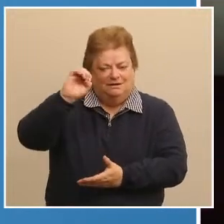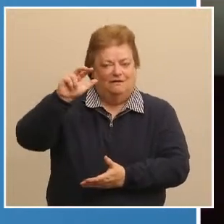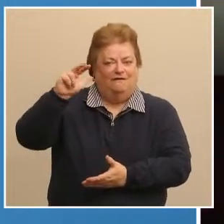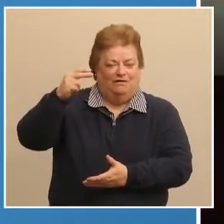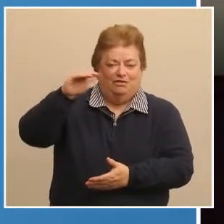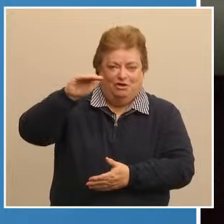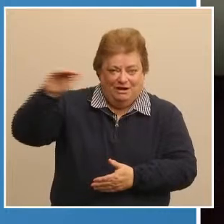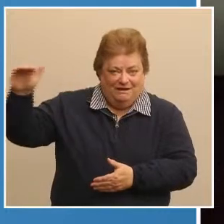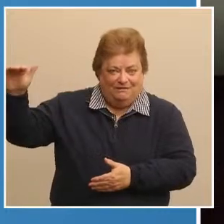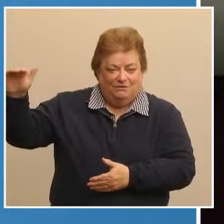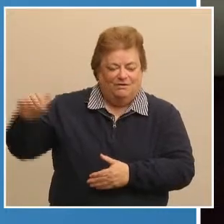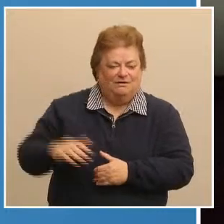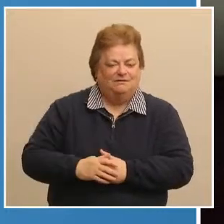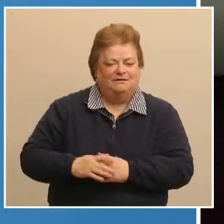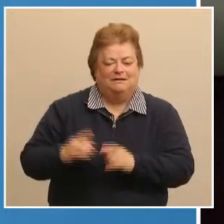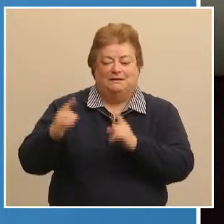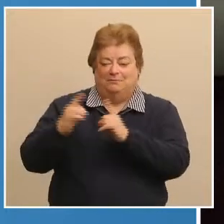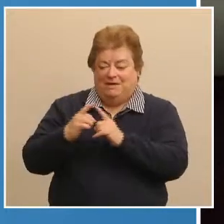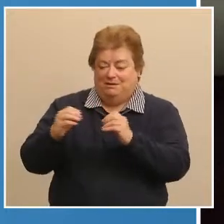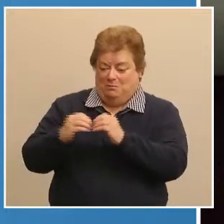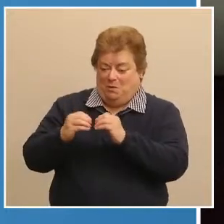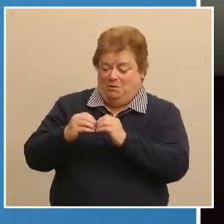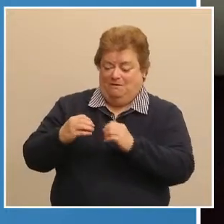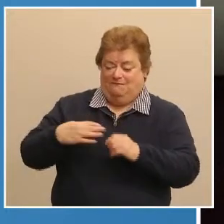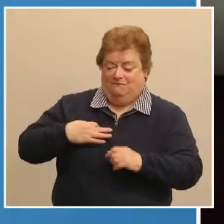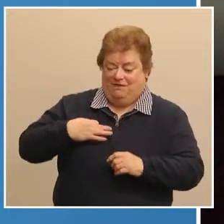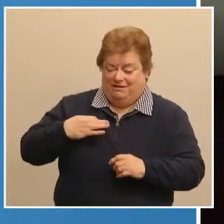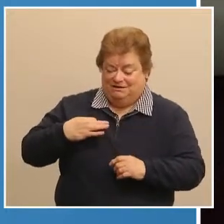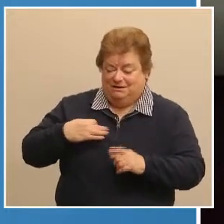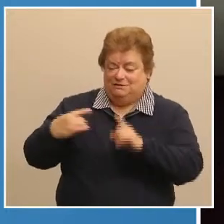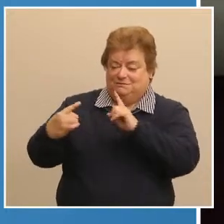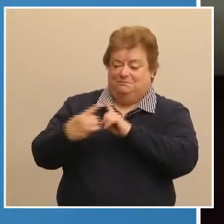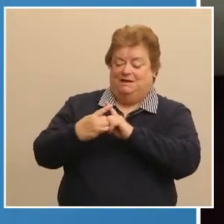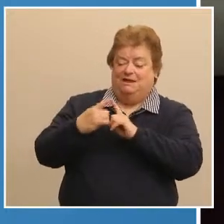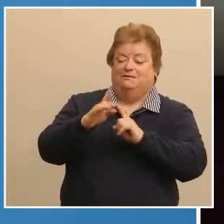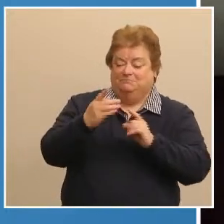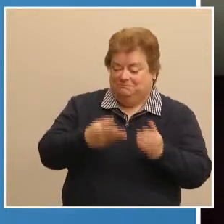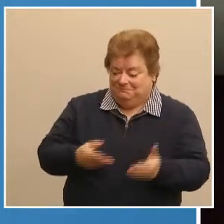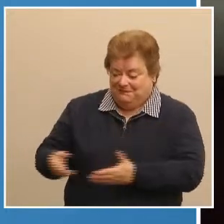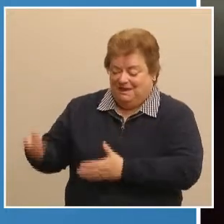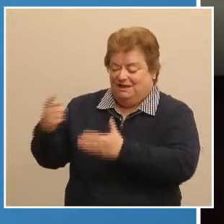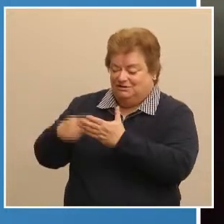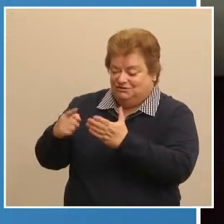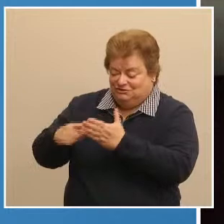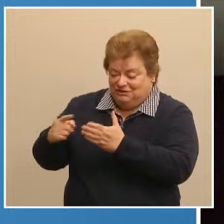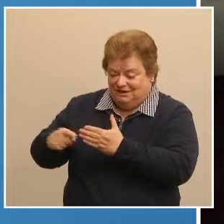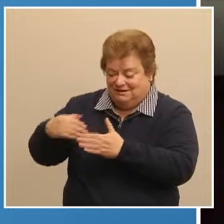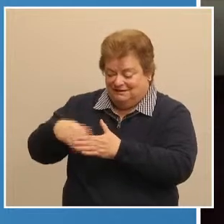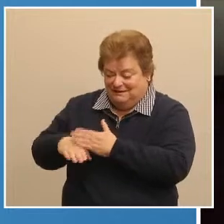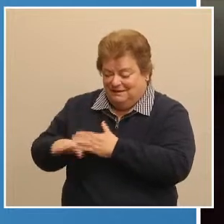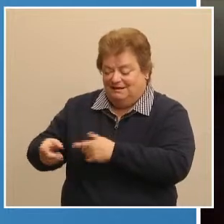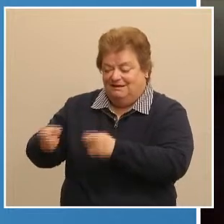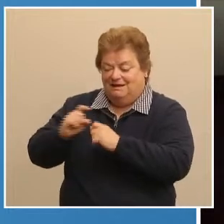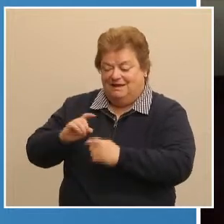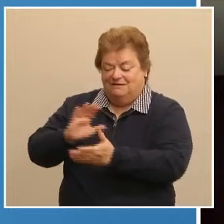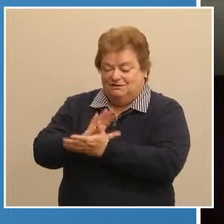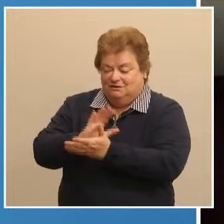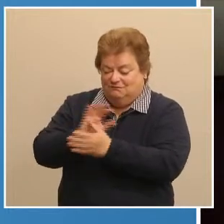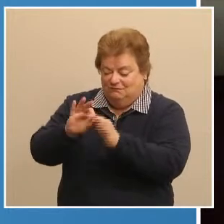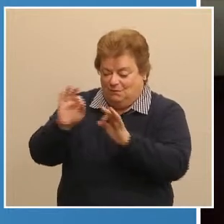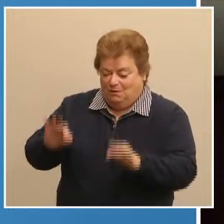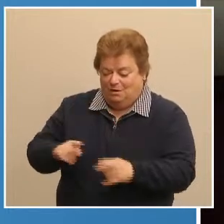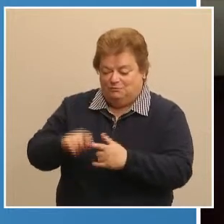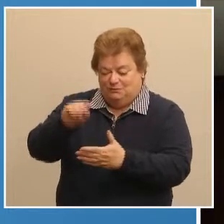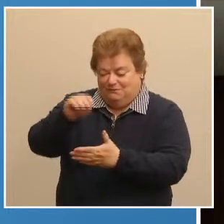3rd level, were met by more volunteers that pointed us this way, checked us in, gave us a form to fill out, a